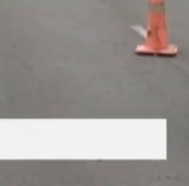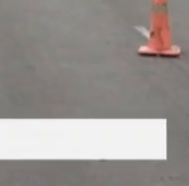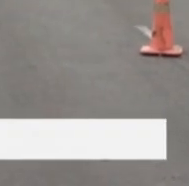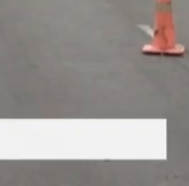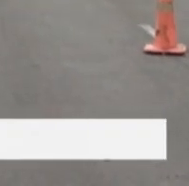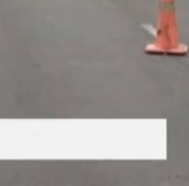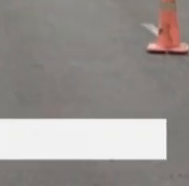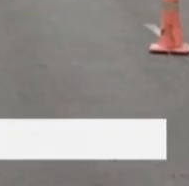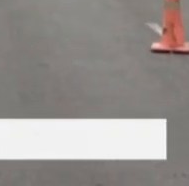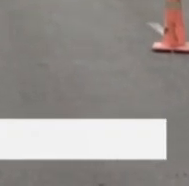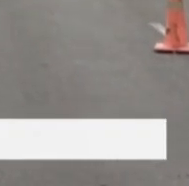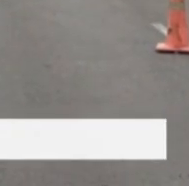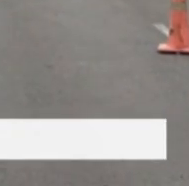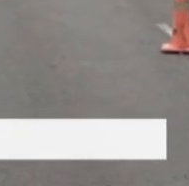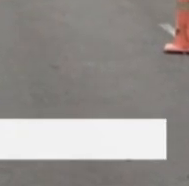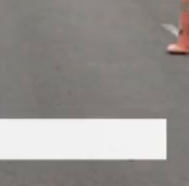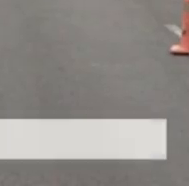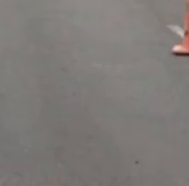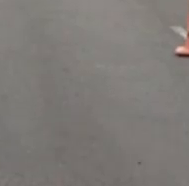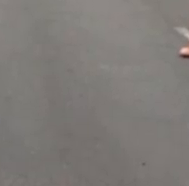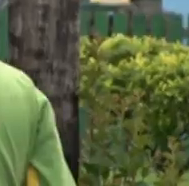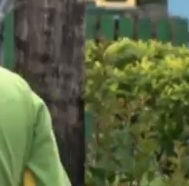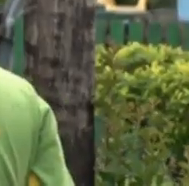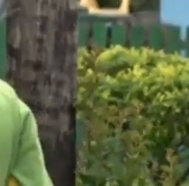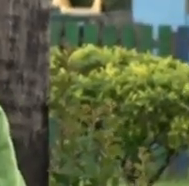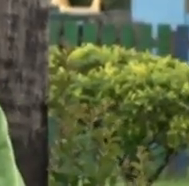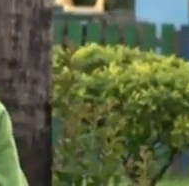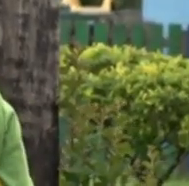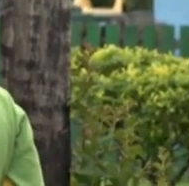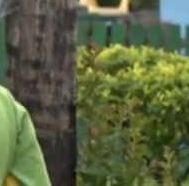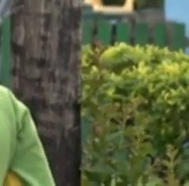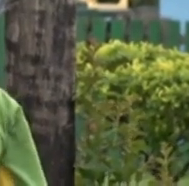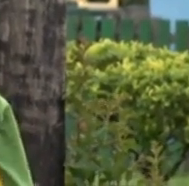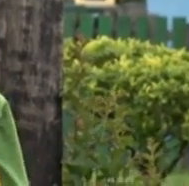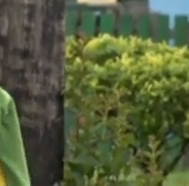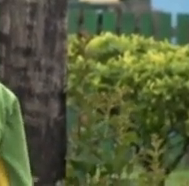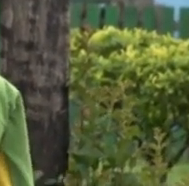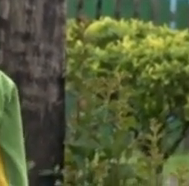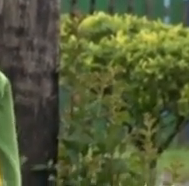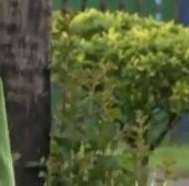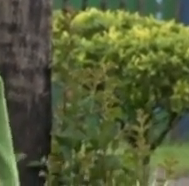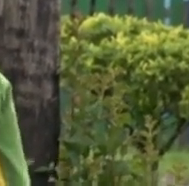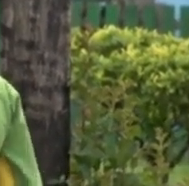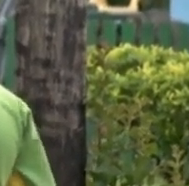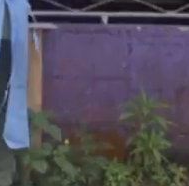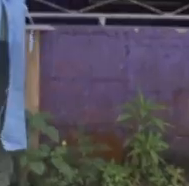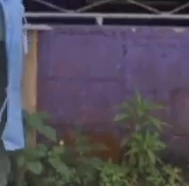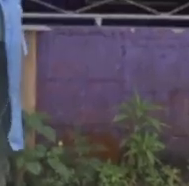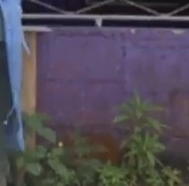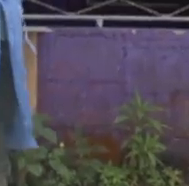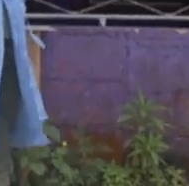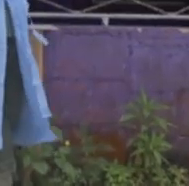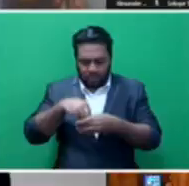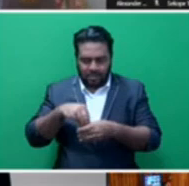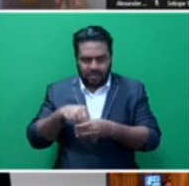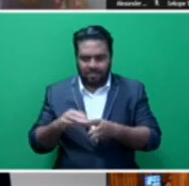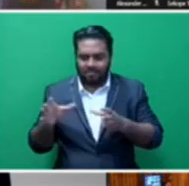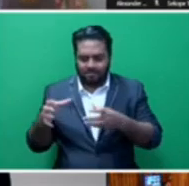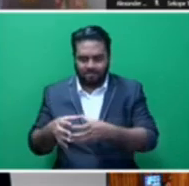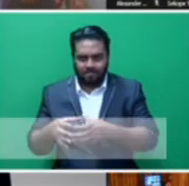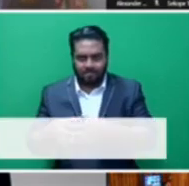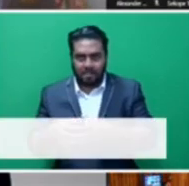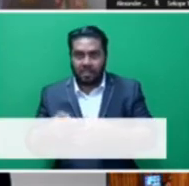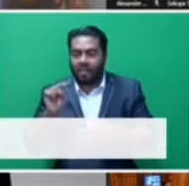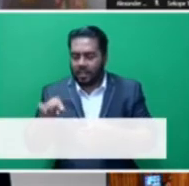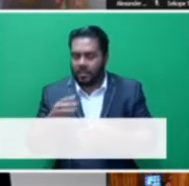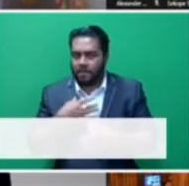from within the clusters and Fiji not getting many new community cases demonstrated that the programs in place are working. That is